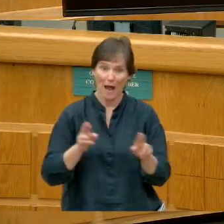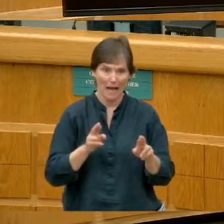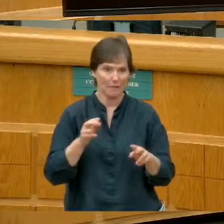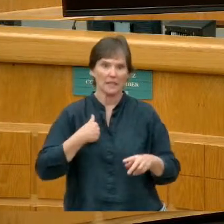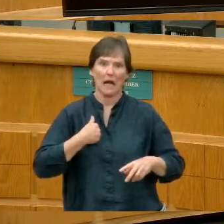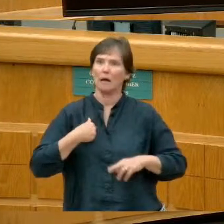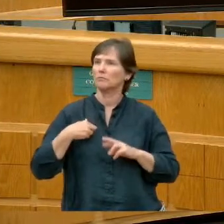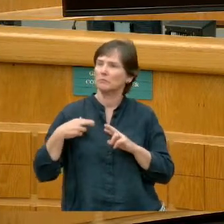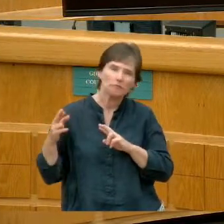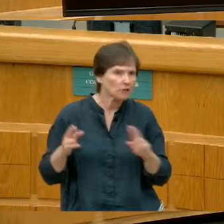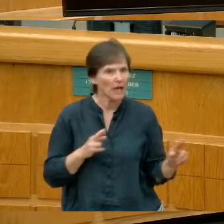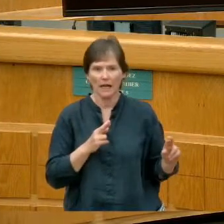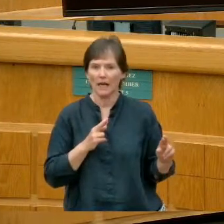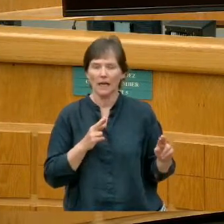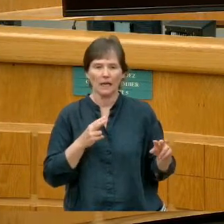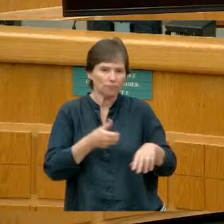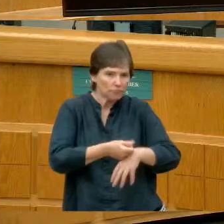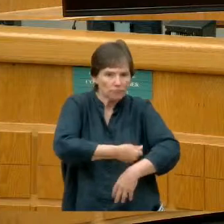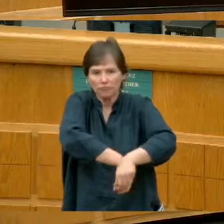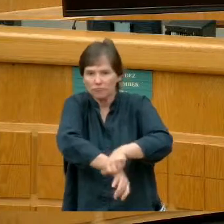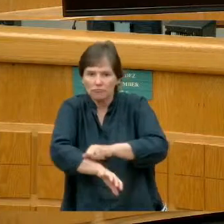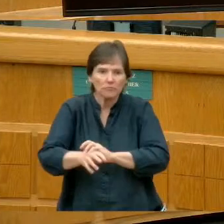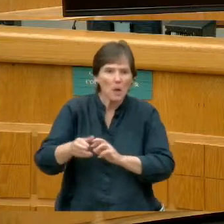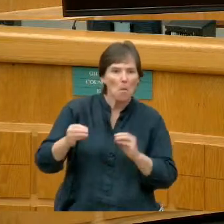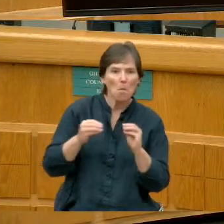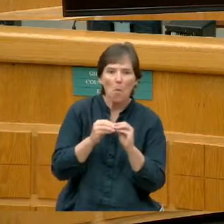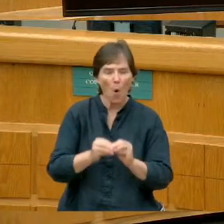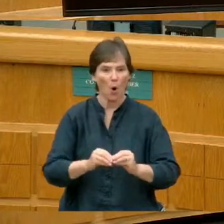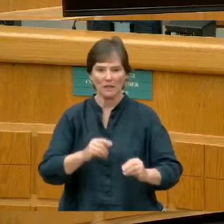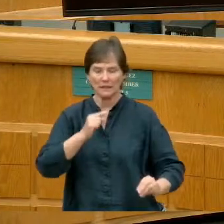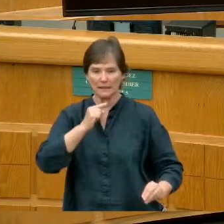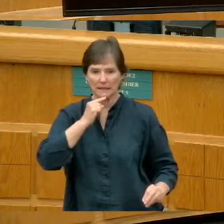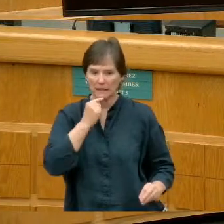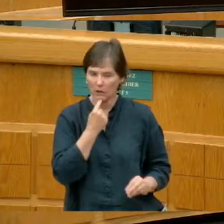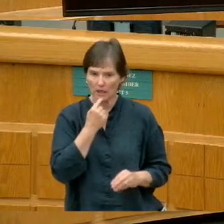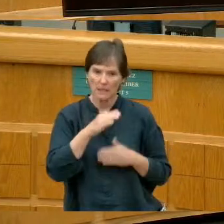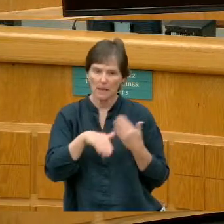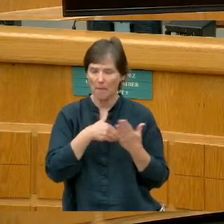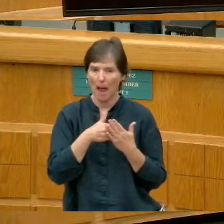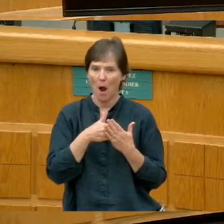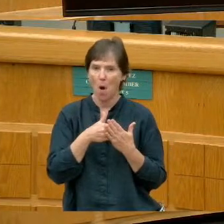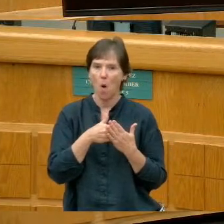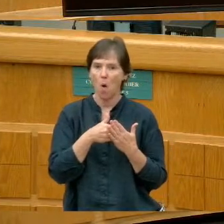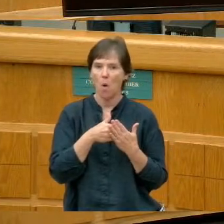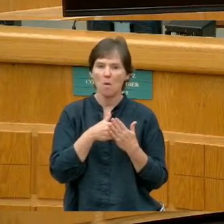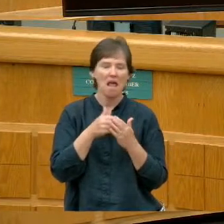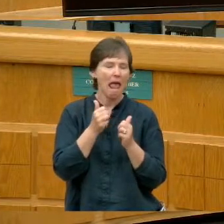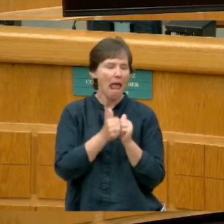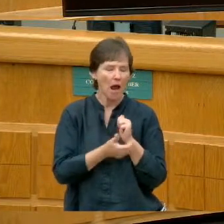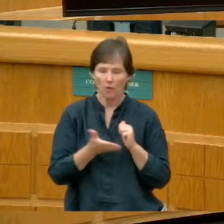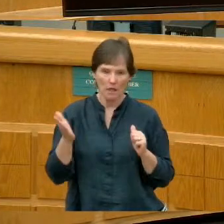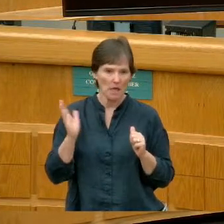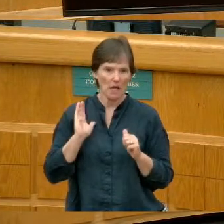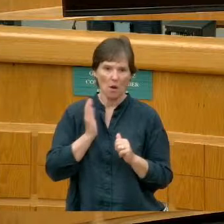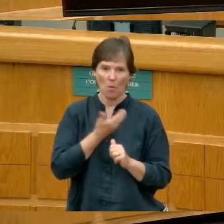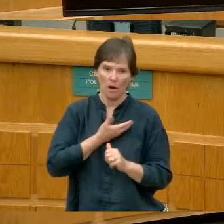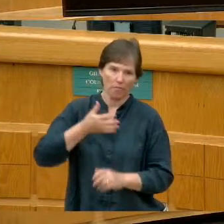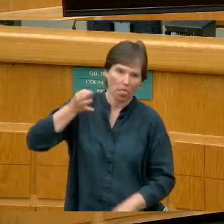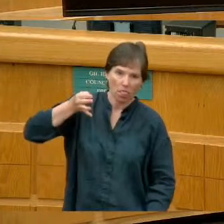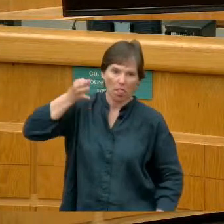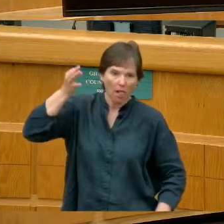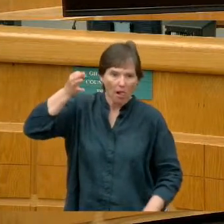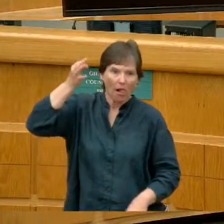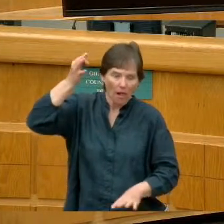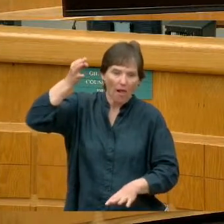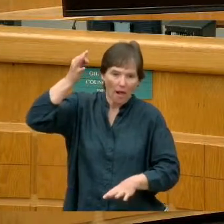I am. I'm ready to get even more serious about everything that we've been preaching